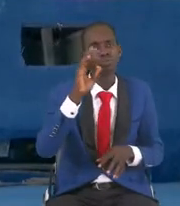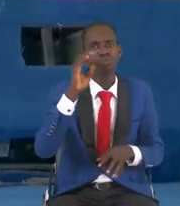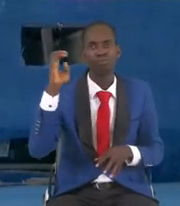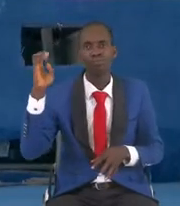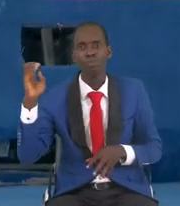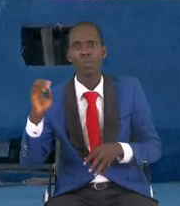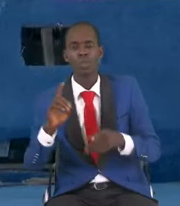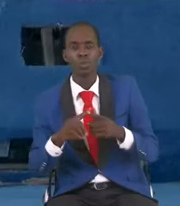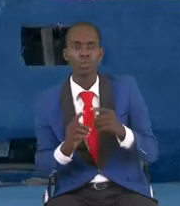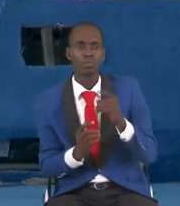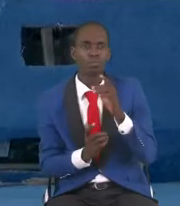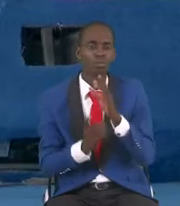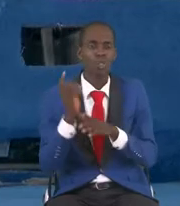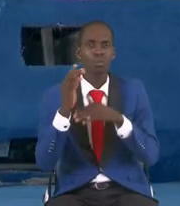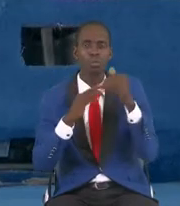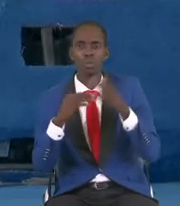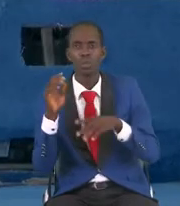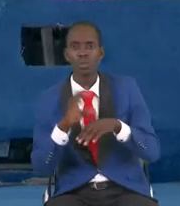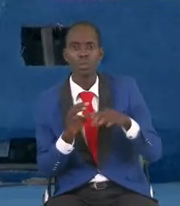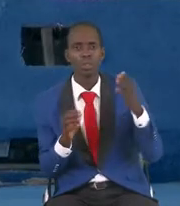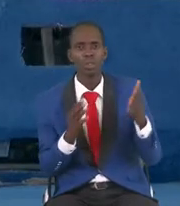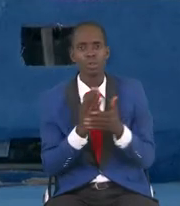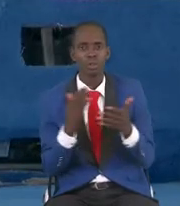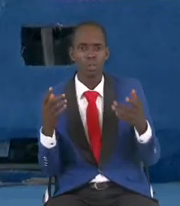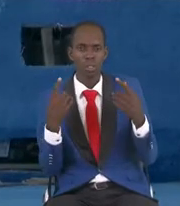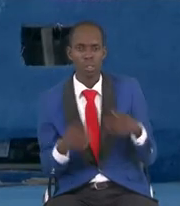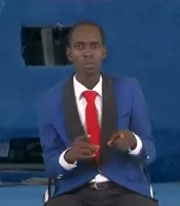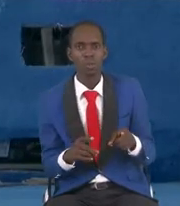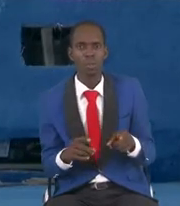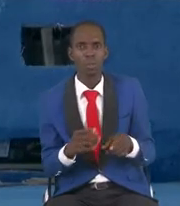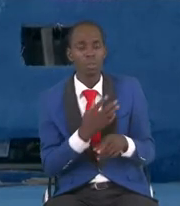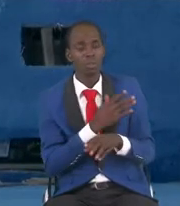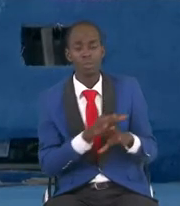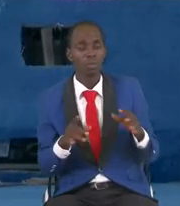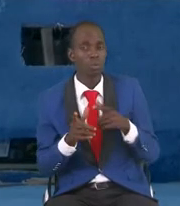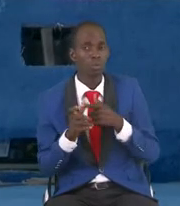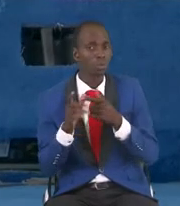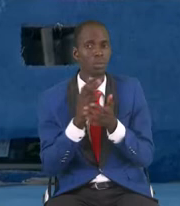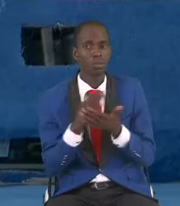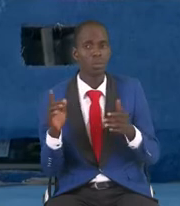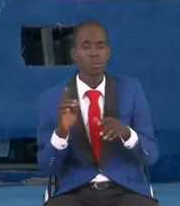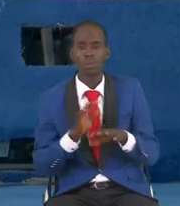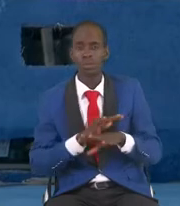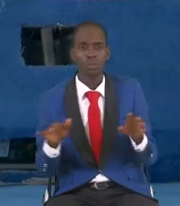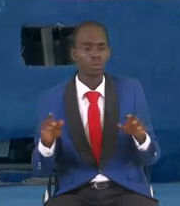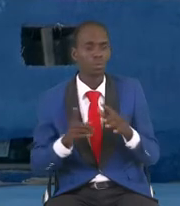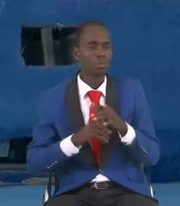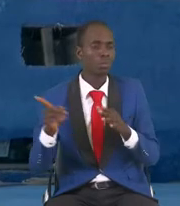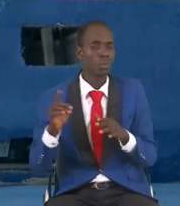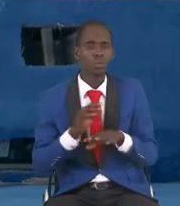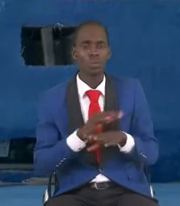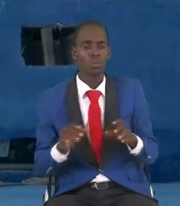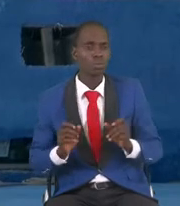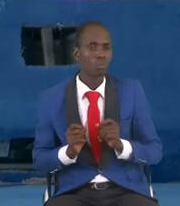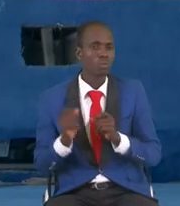and edify the church there, and something happens. Finish there. Don't run out. Don't run away. Don't sneak out. Finish